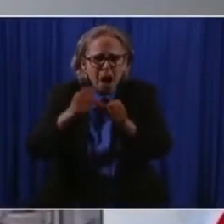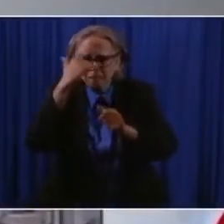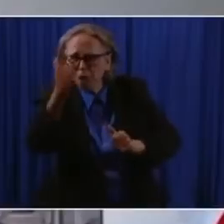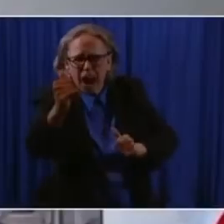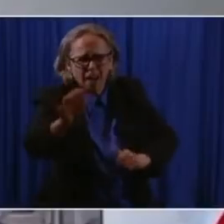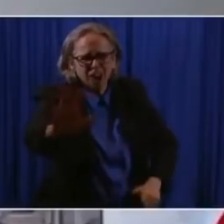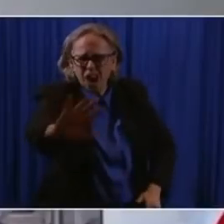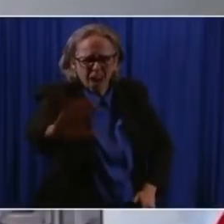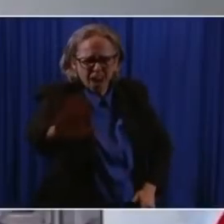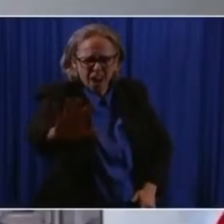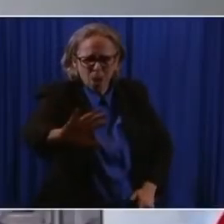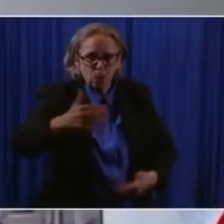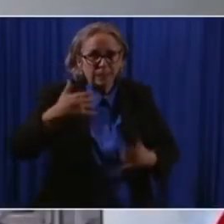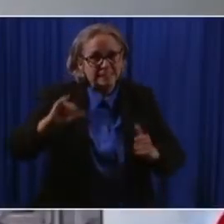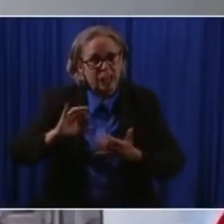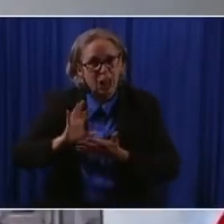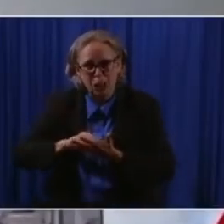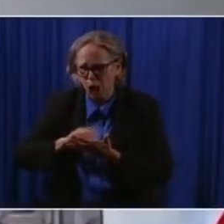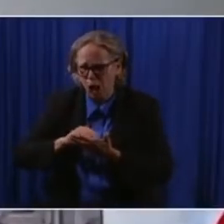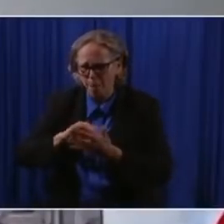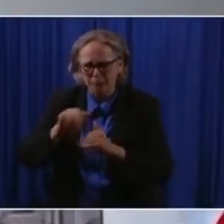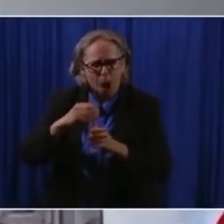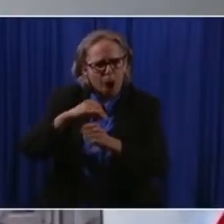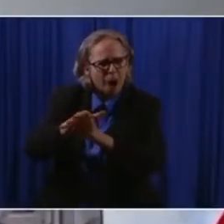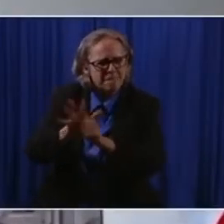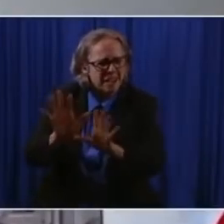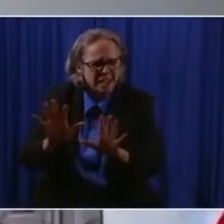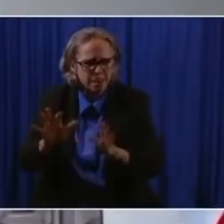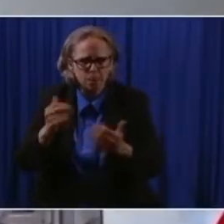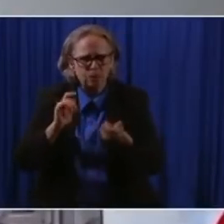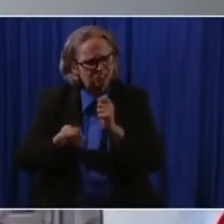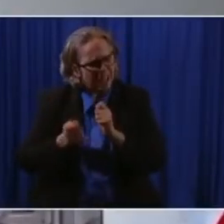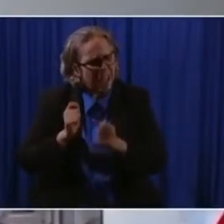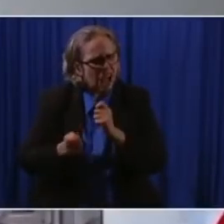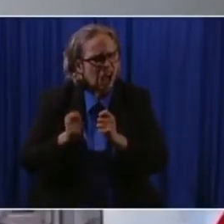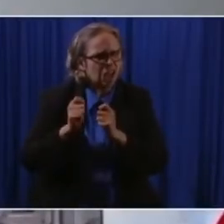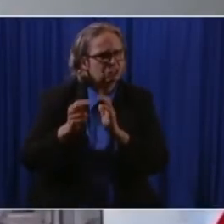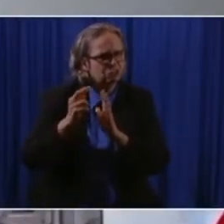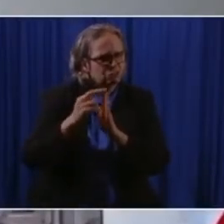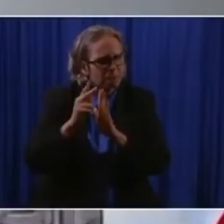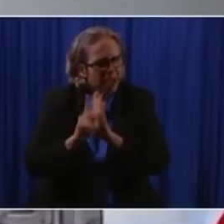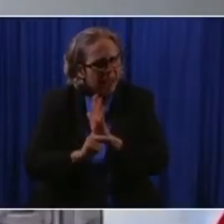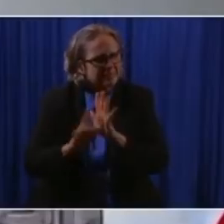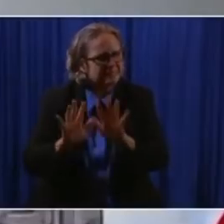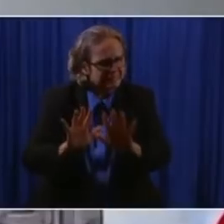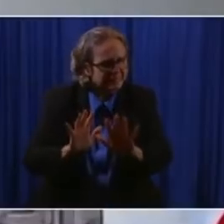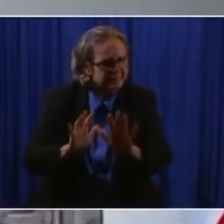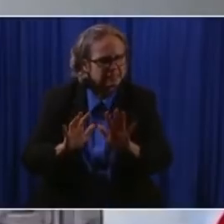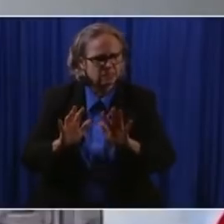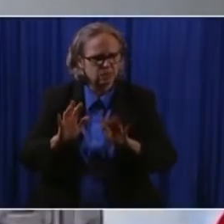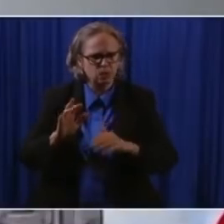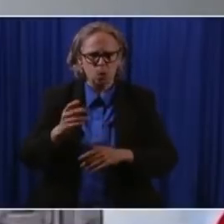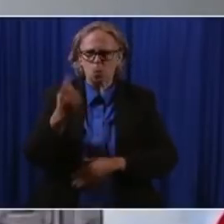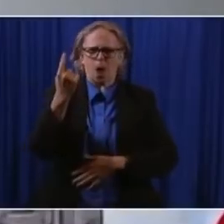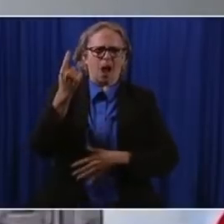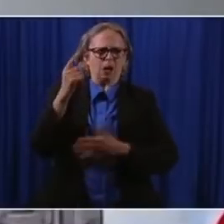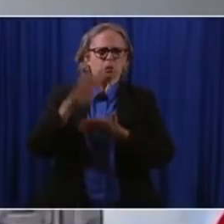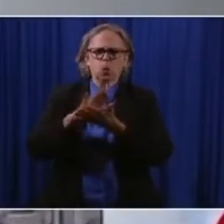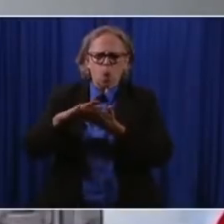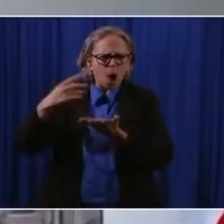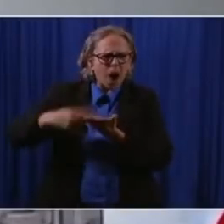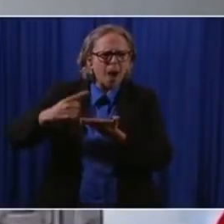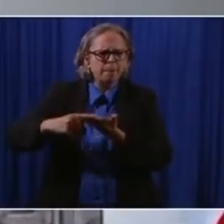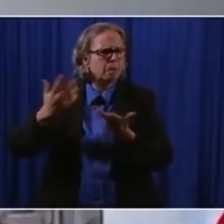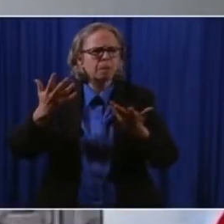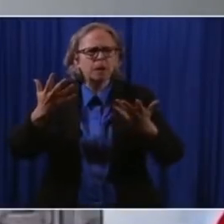because they talked about having a big cross-country meet. And I said, look, don't do a big event and create a problem before we even get a chance to